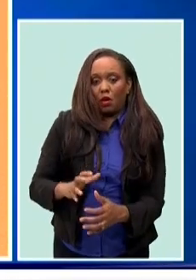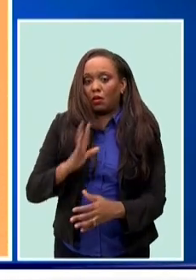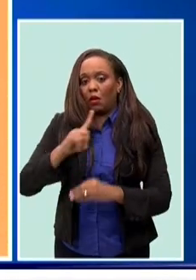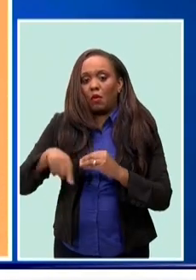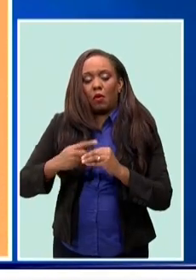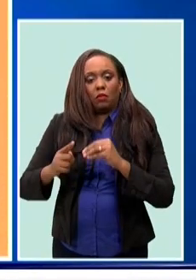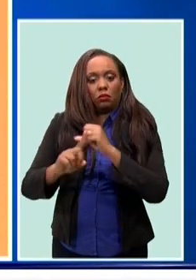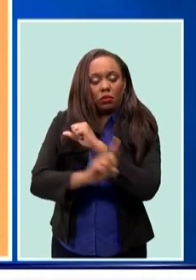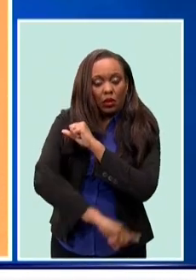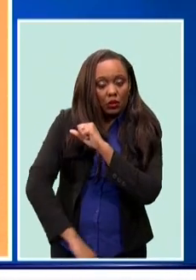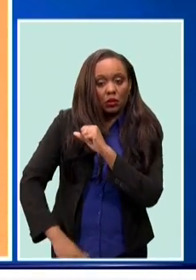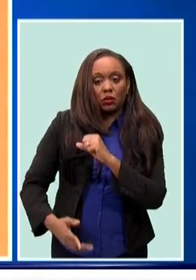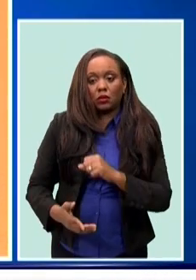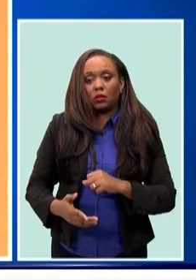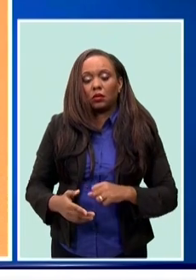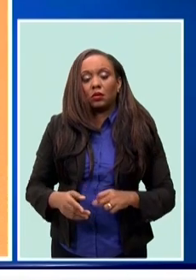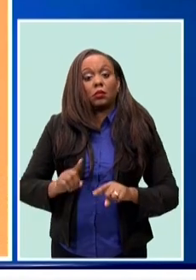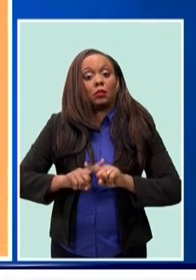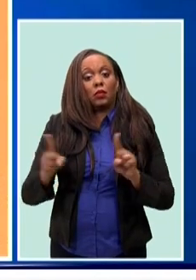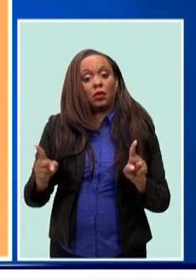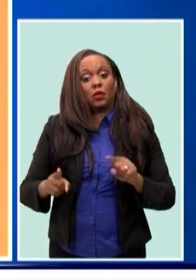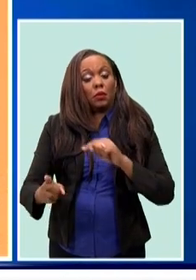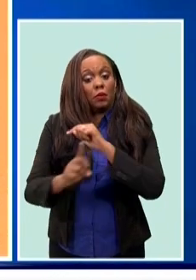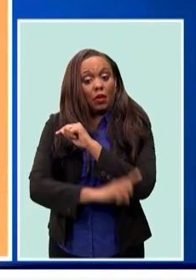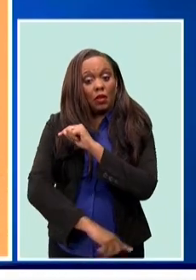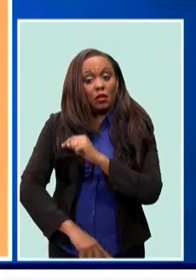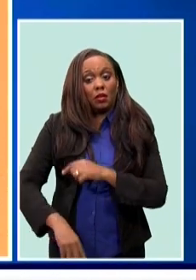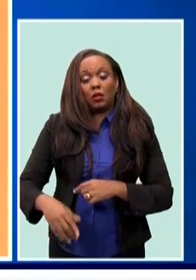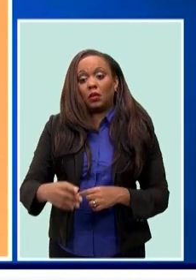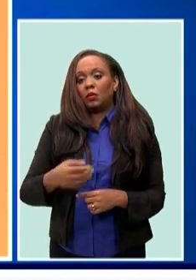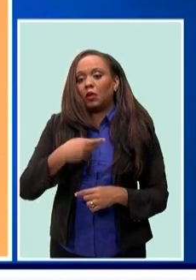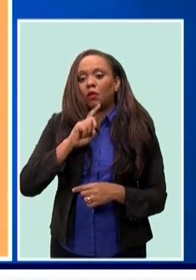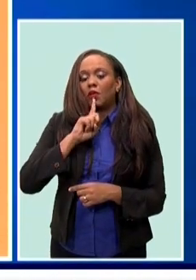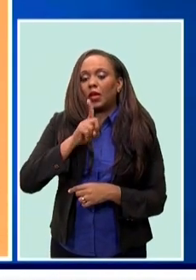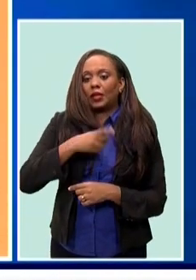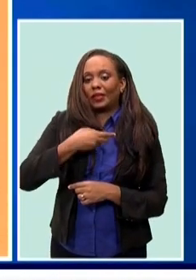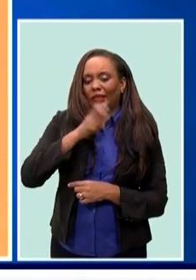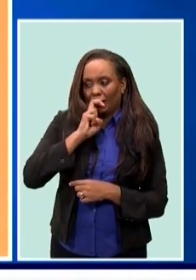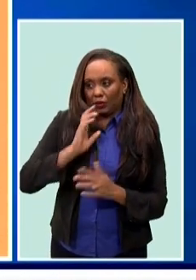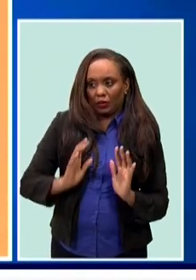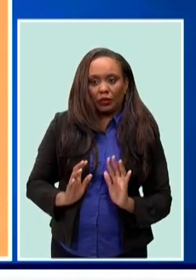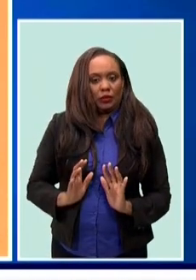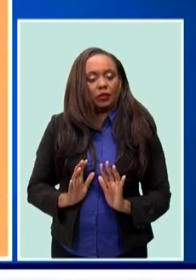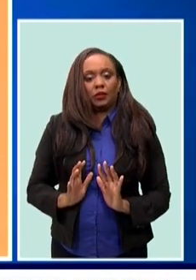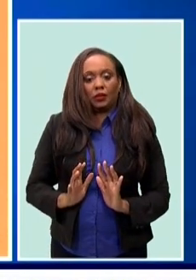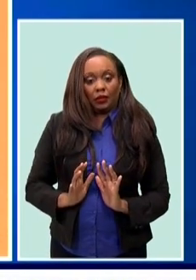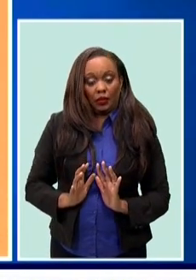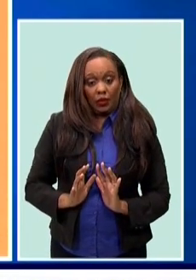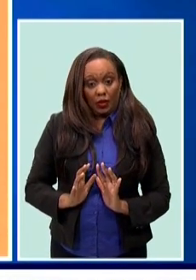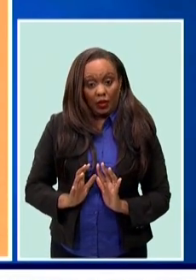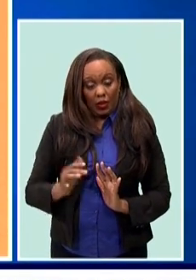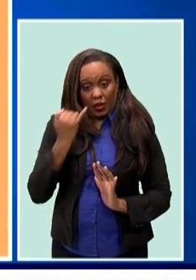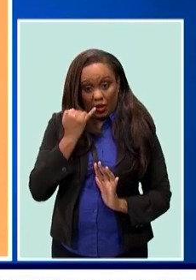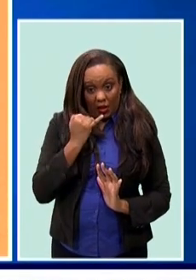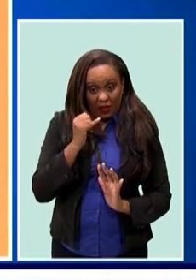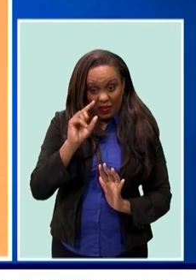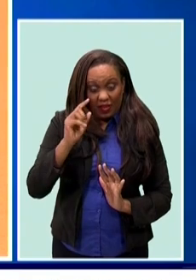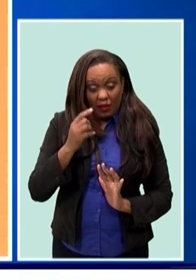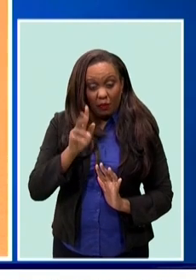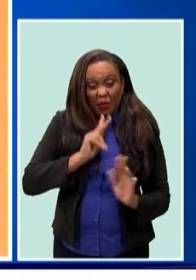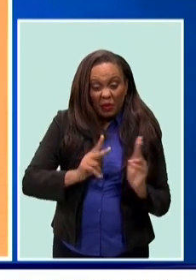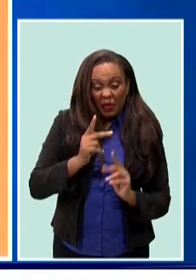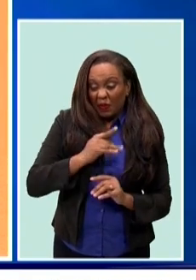are, suffice it to say that these penalties are very, very, very stiff. For persons who determine that even though the government has made a